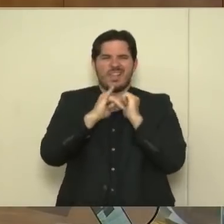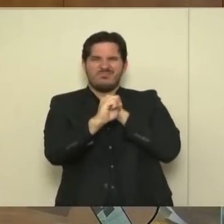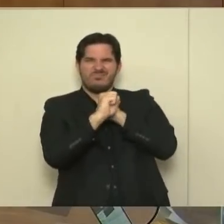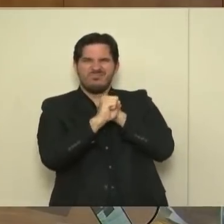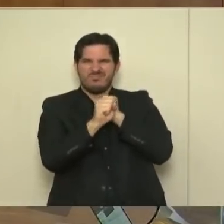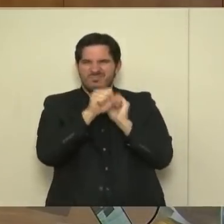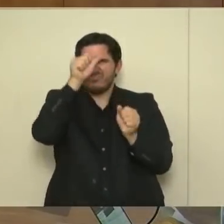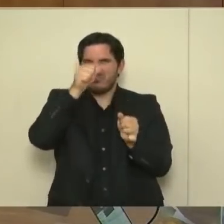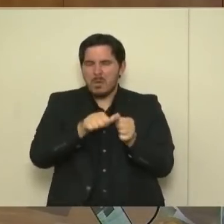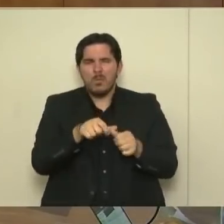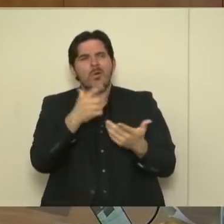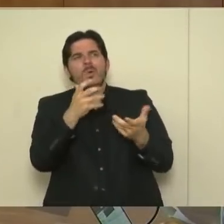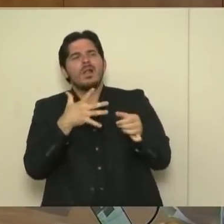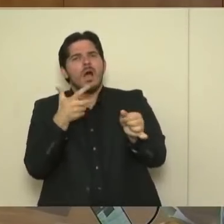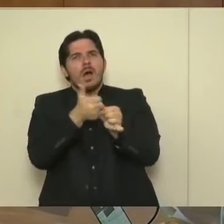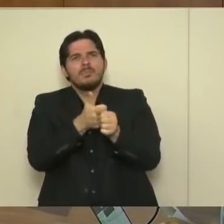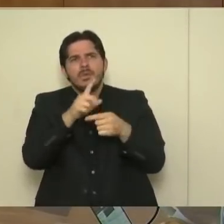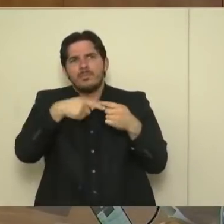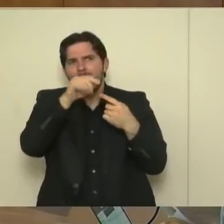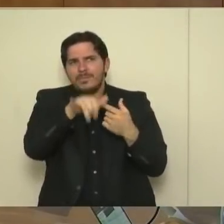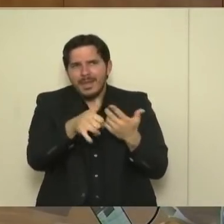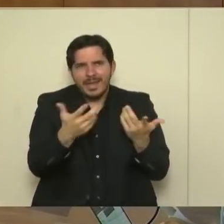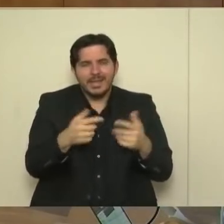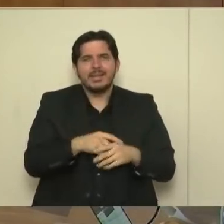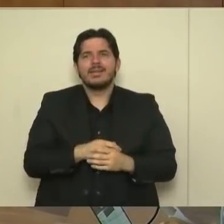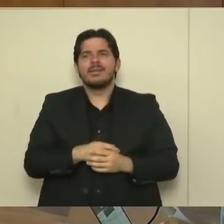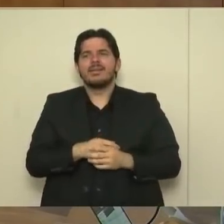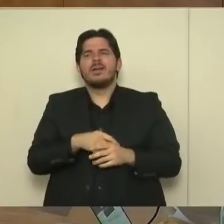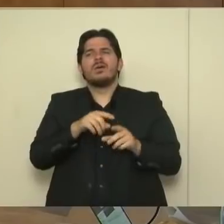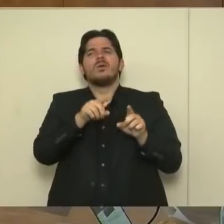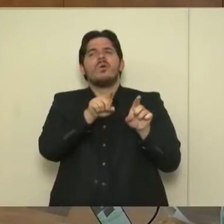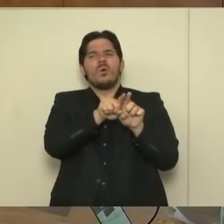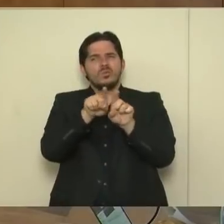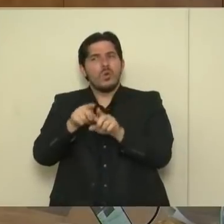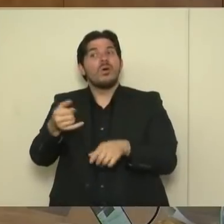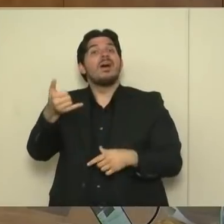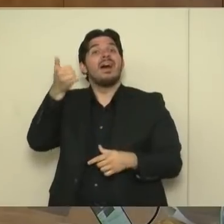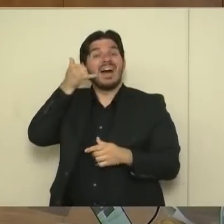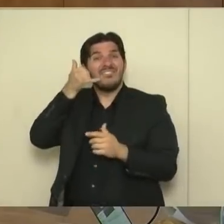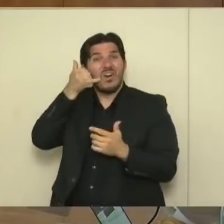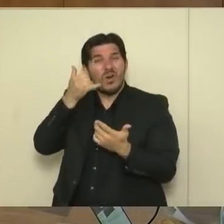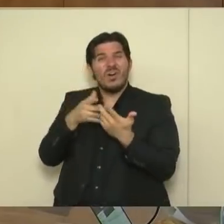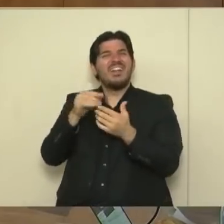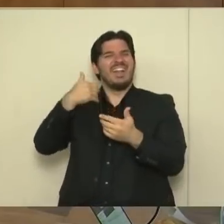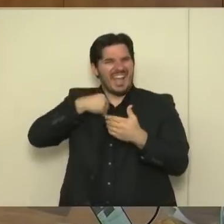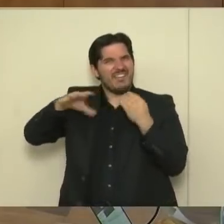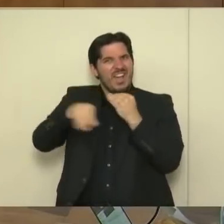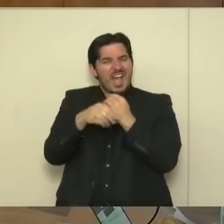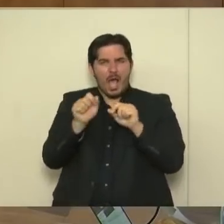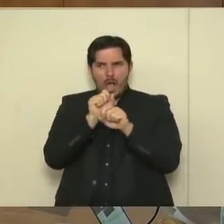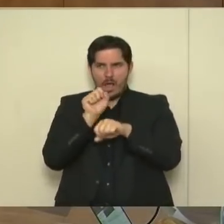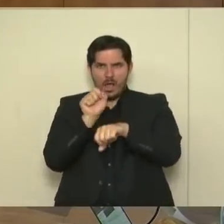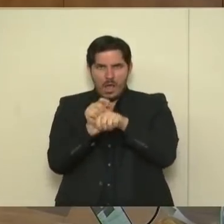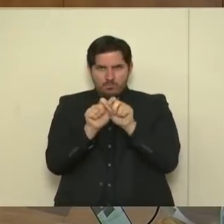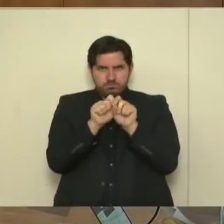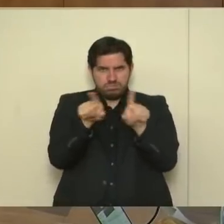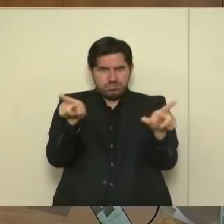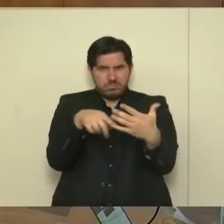latest update, there is an exposure notifications sort of setting related